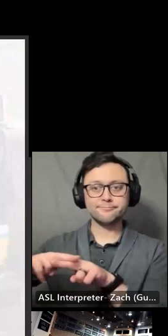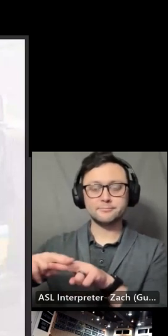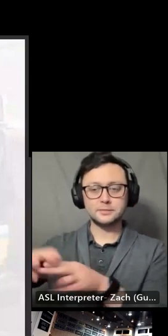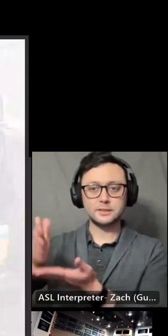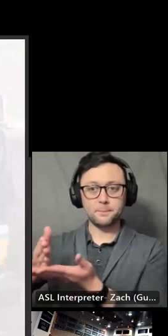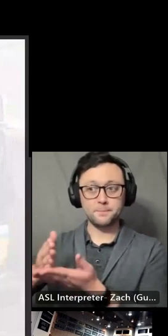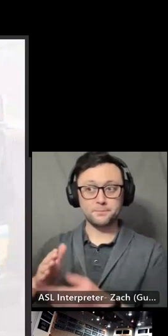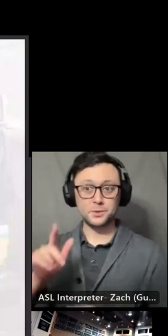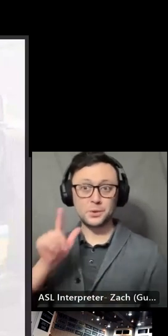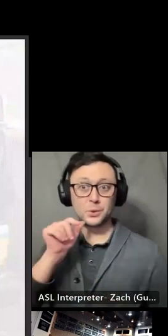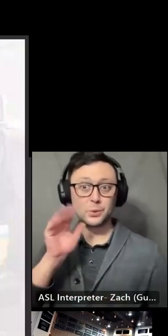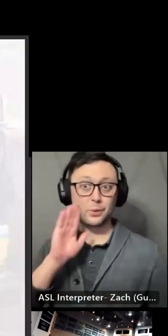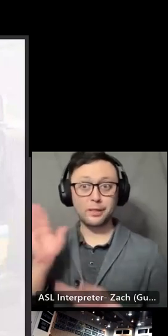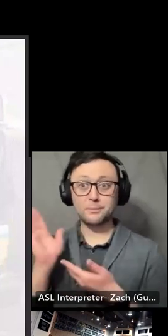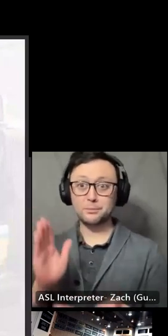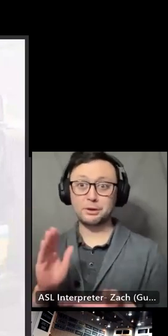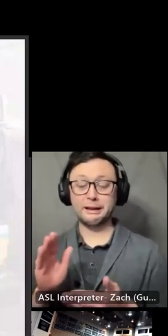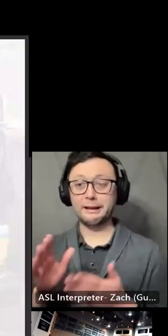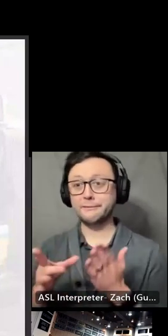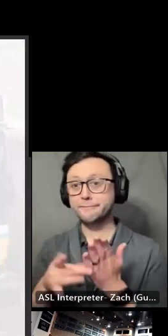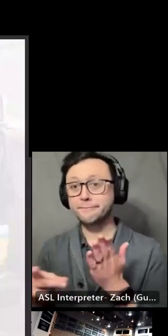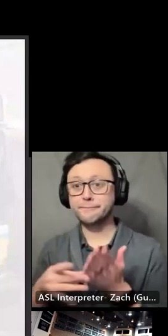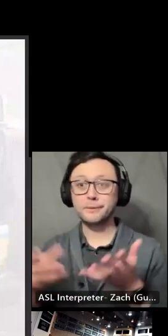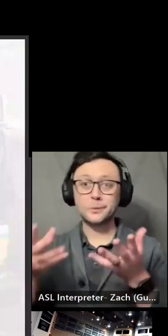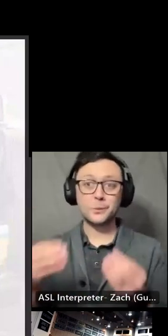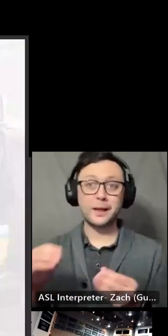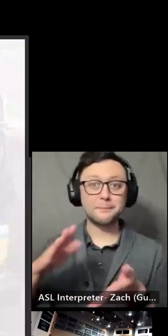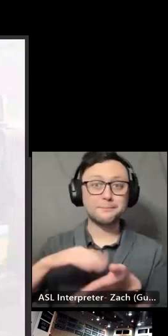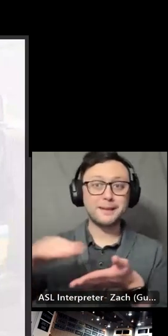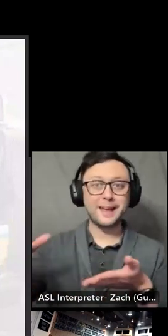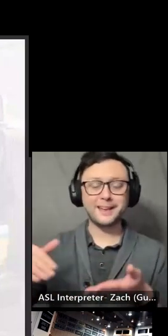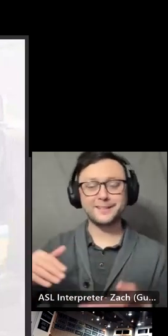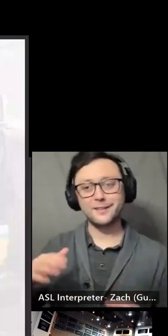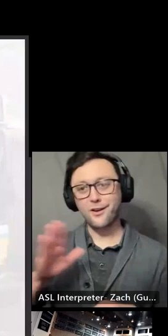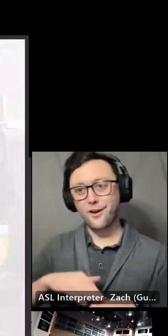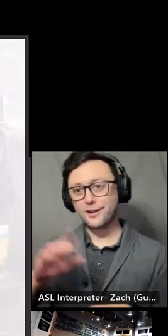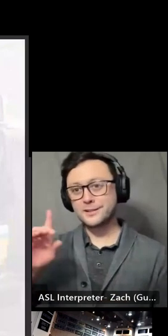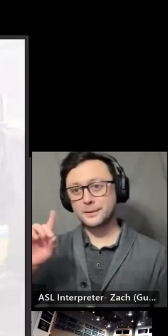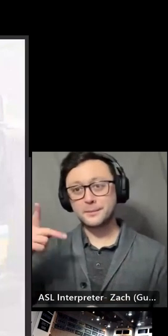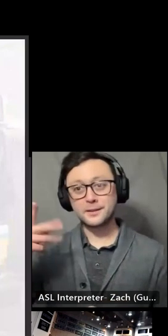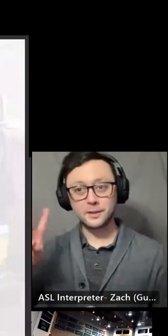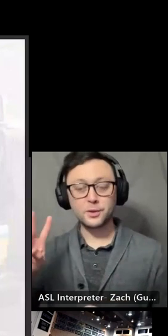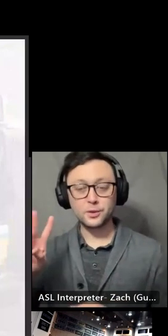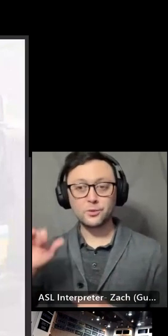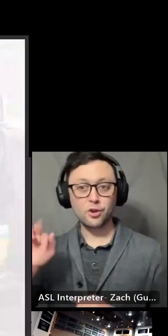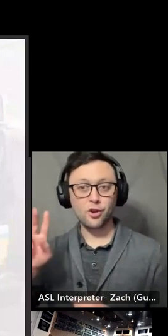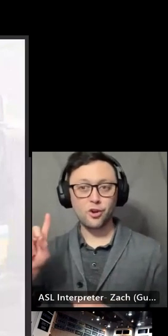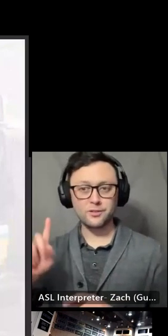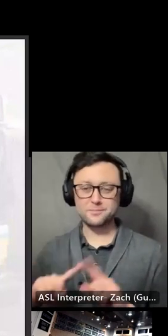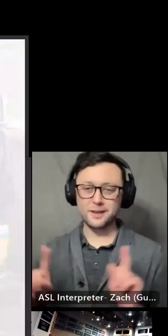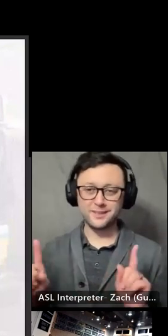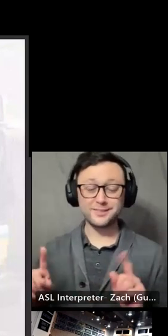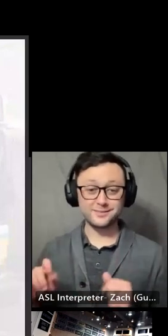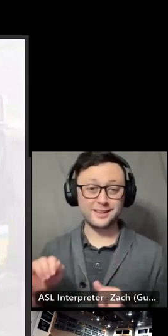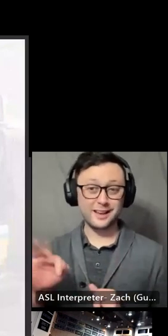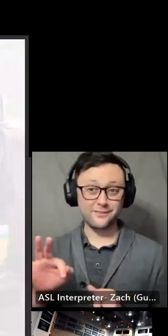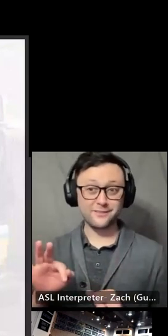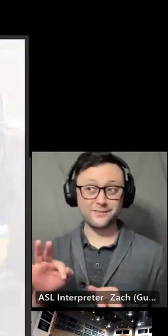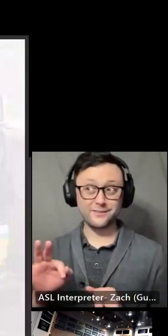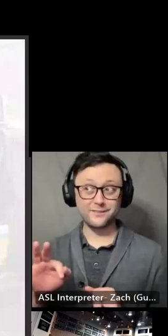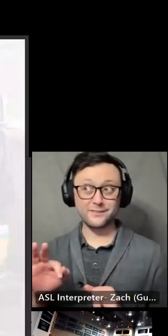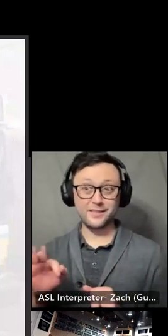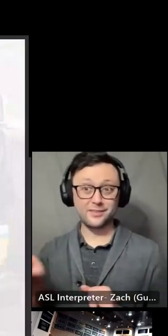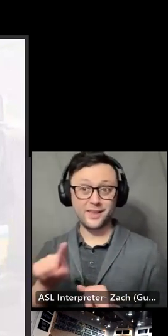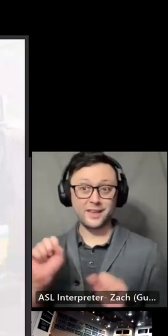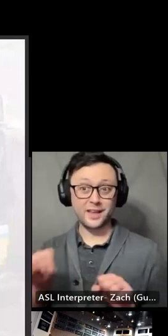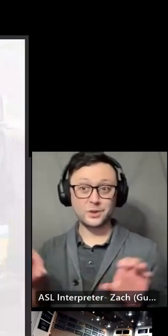leaky can of paint on the subway with them to the DPW yard. If they're going to do that, they can probably get on a bus